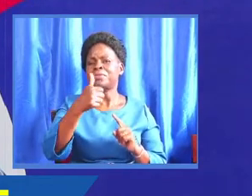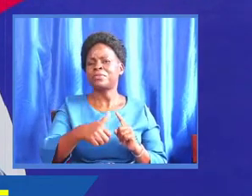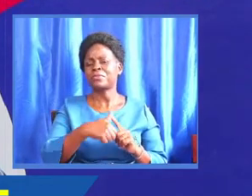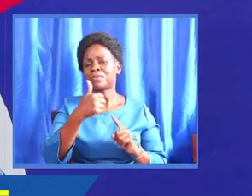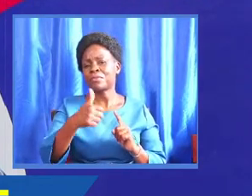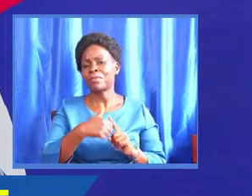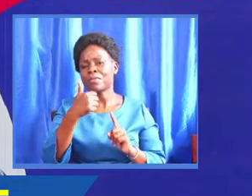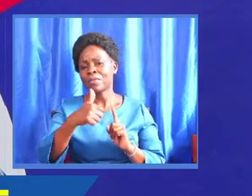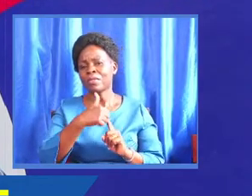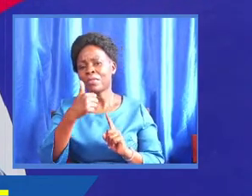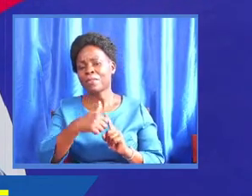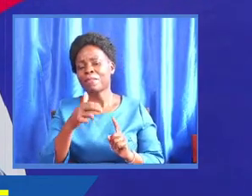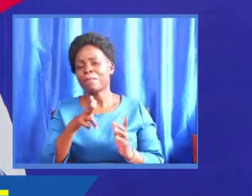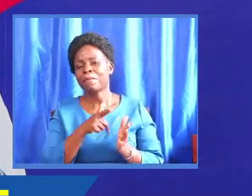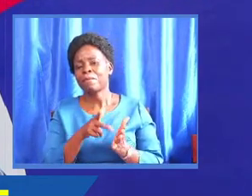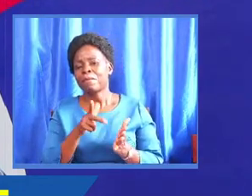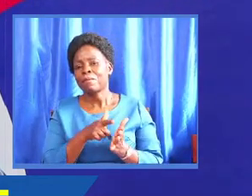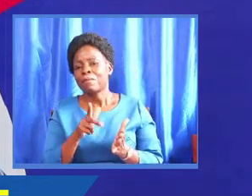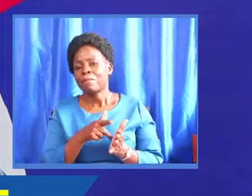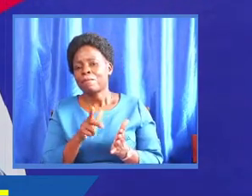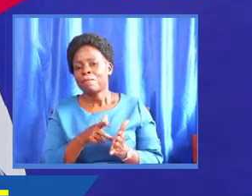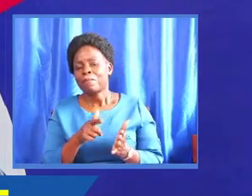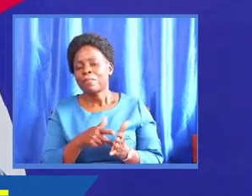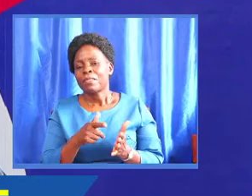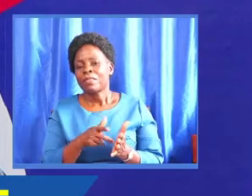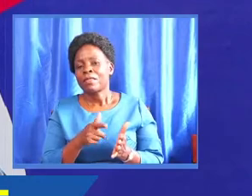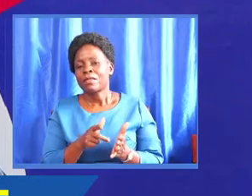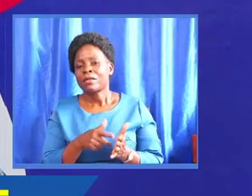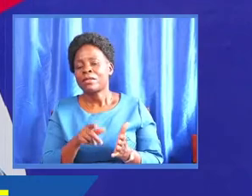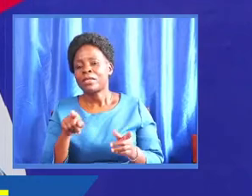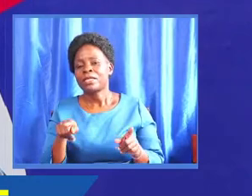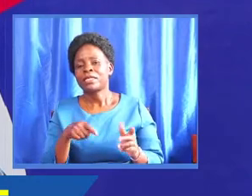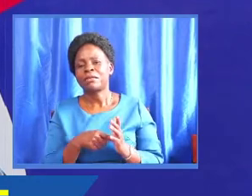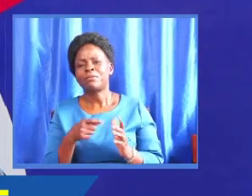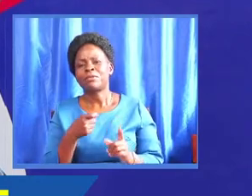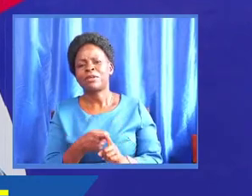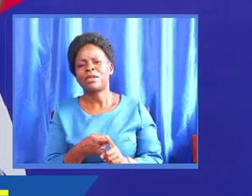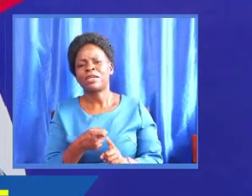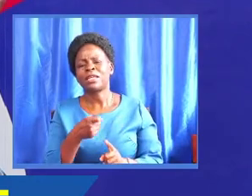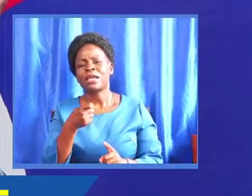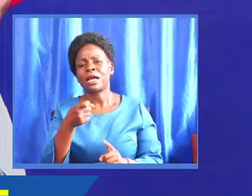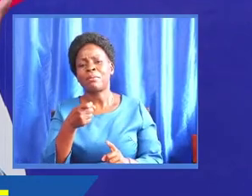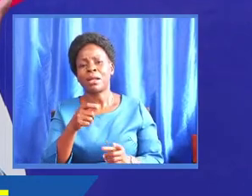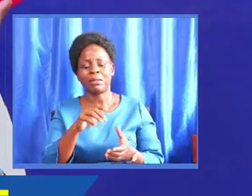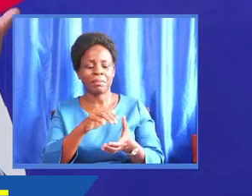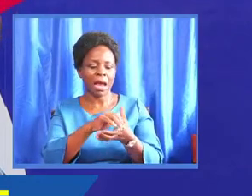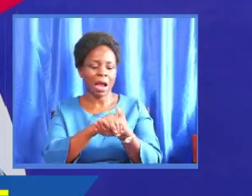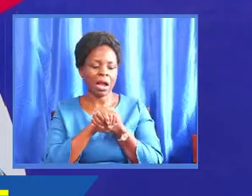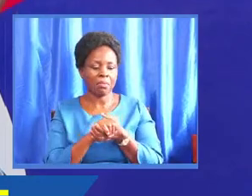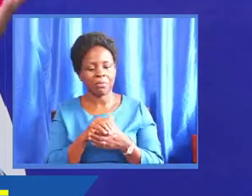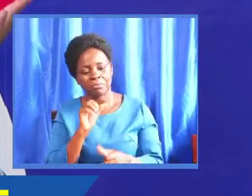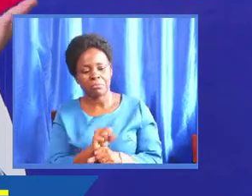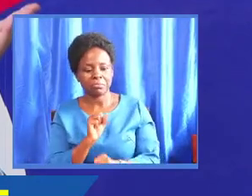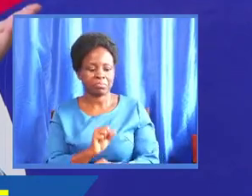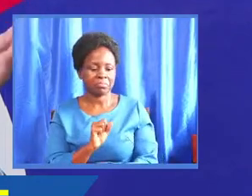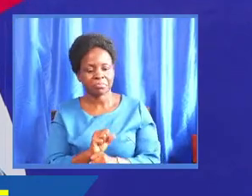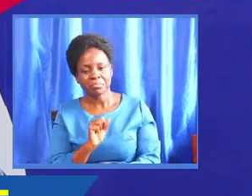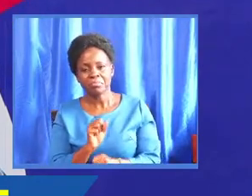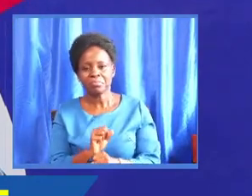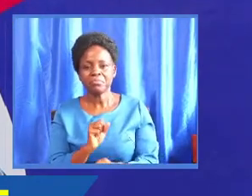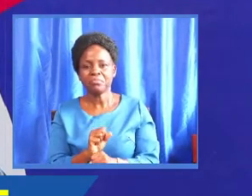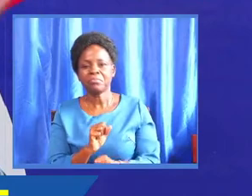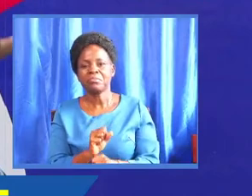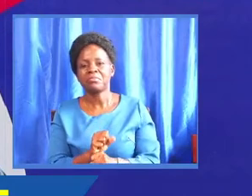Husband and wife, now which is quite normal in Kampala, that a couple would be working and you probably pay a